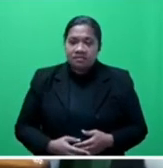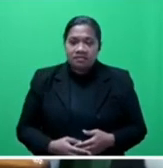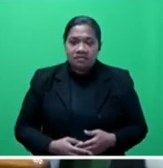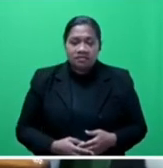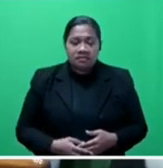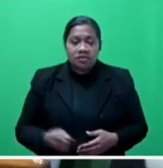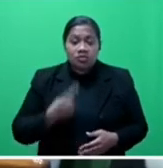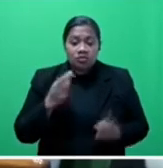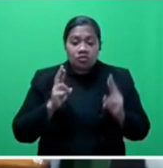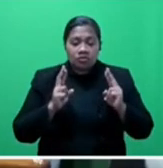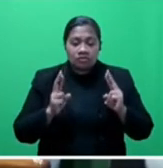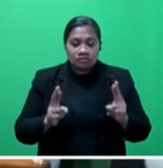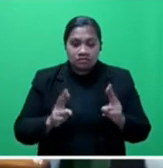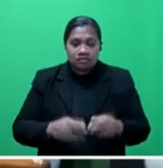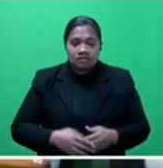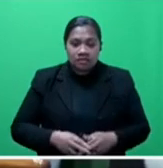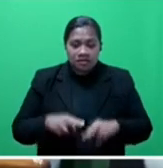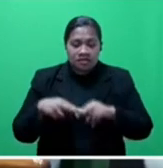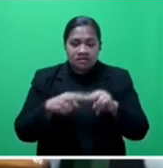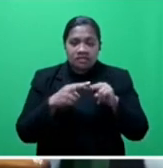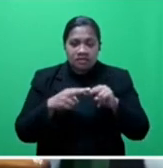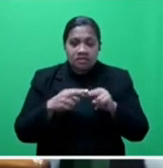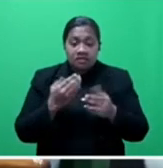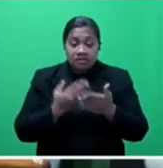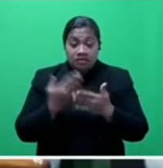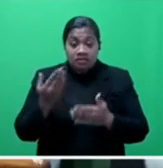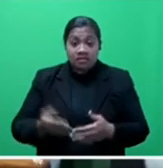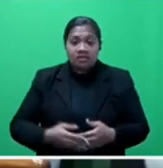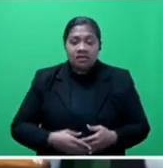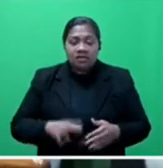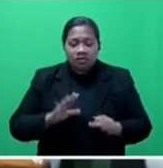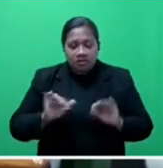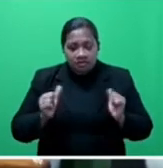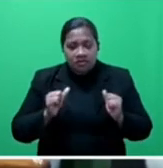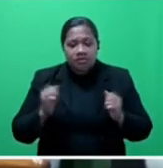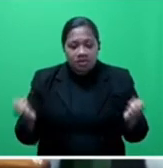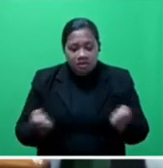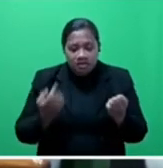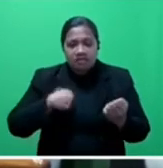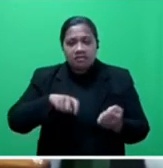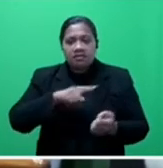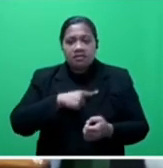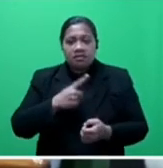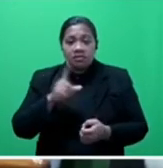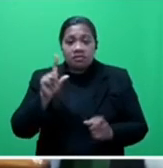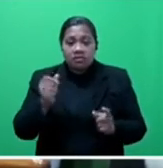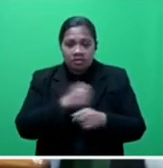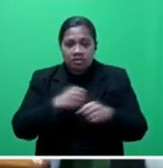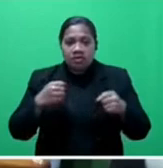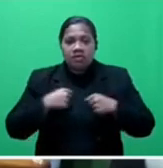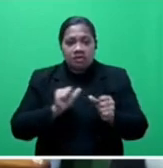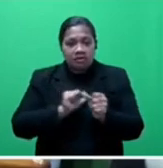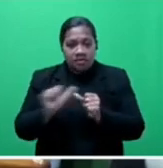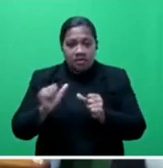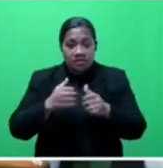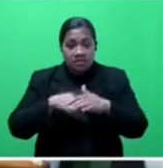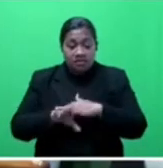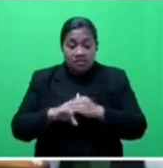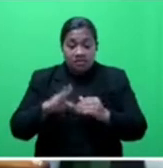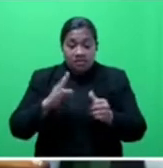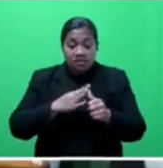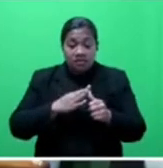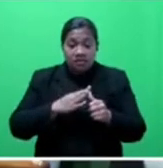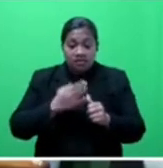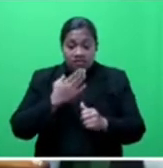Fiji. On that note, Mr. Speaker, I will end by encouraging us all to do our best in this august house when given the